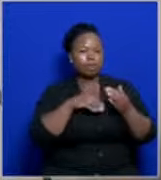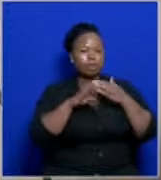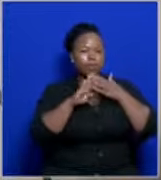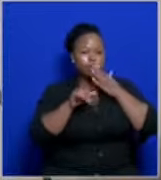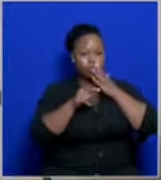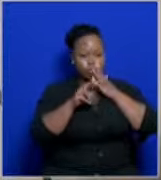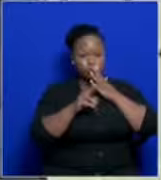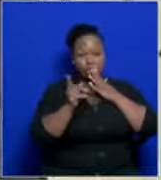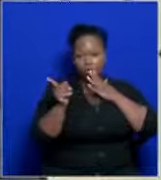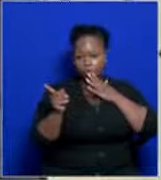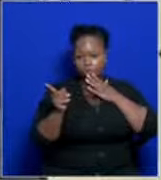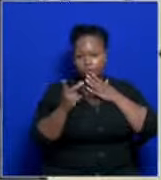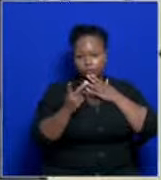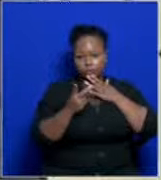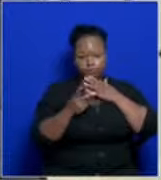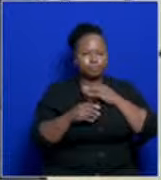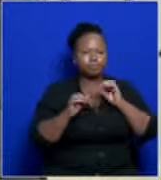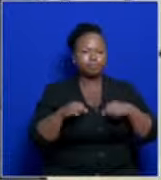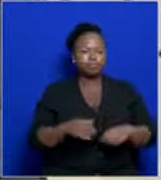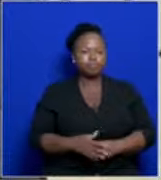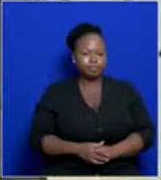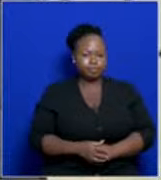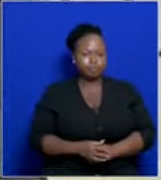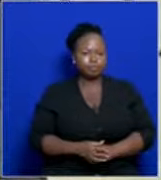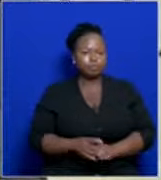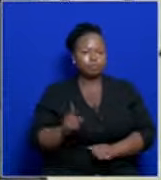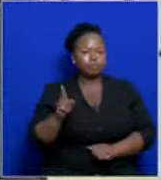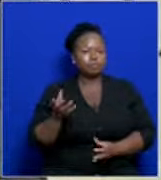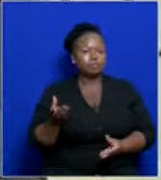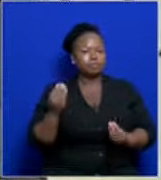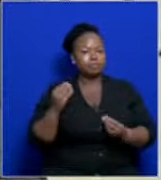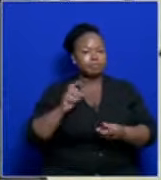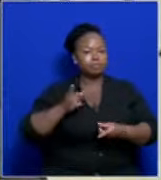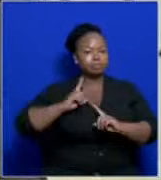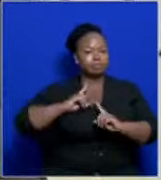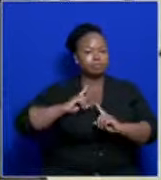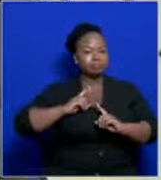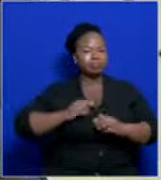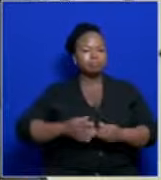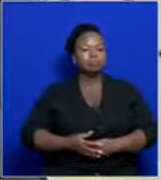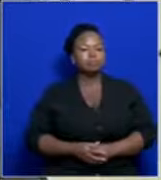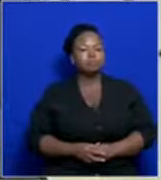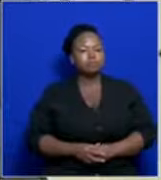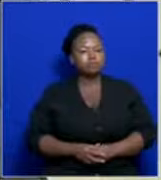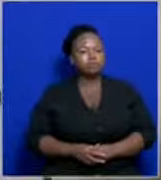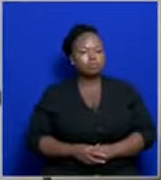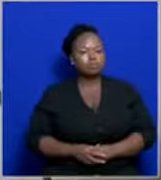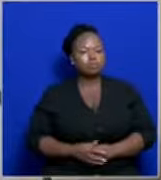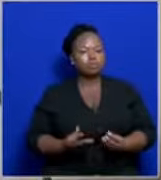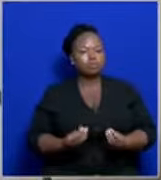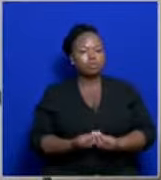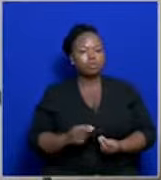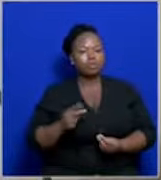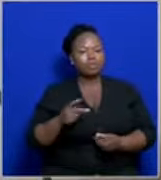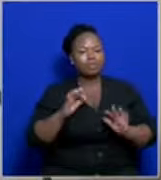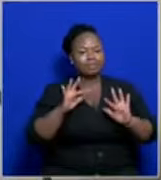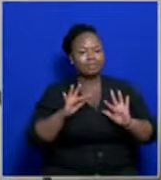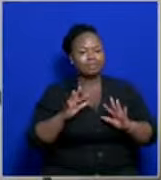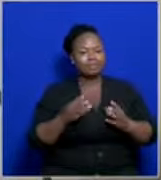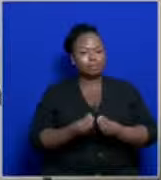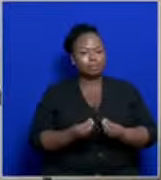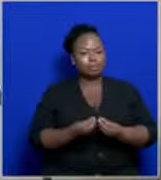Yes. You received these directives, and with the 10 items that you must attend to as instructed by